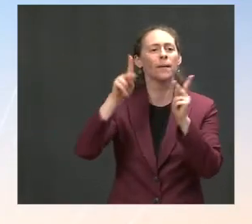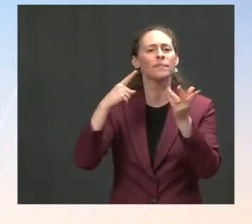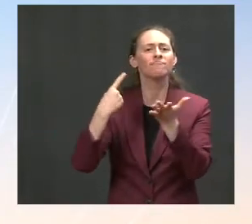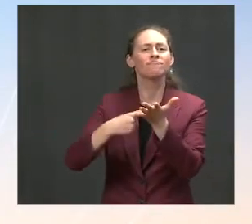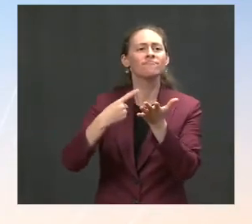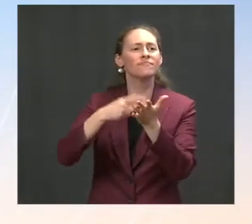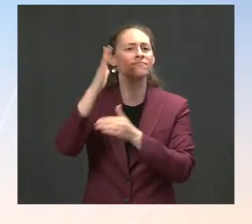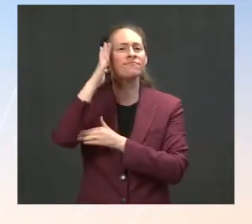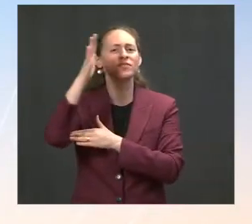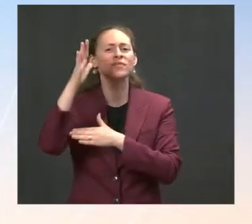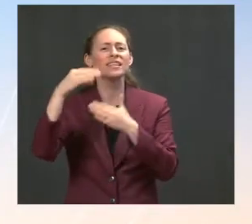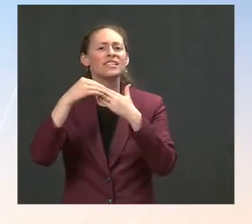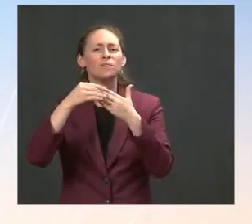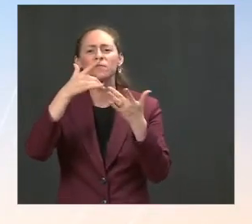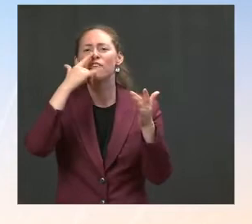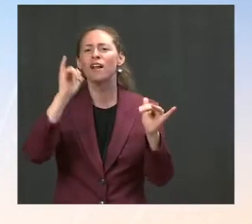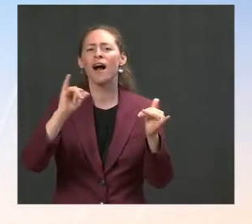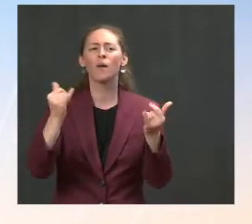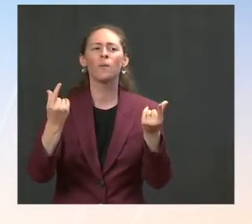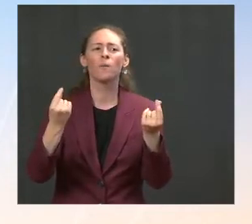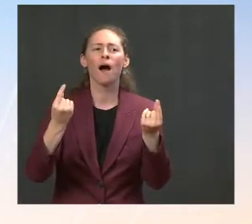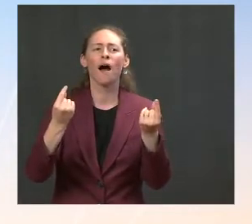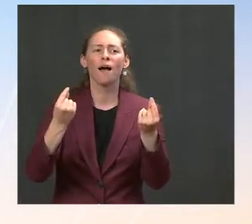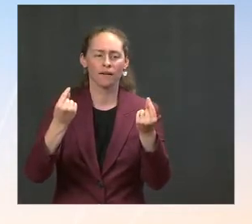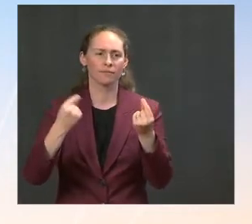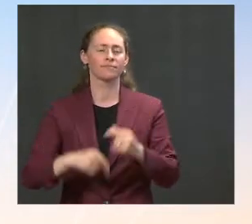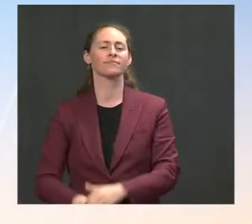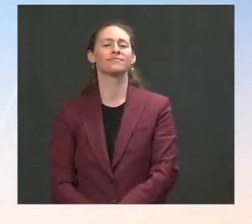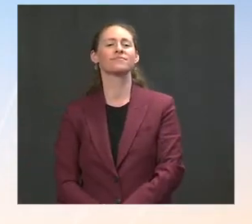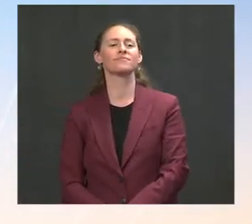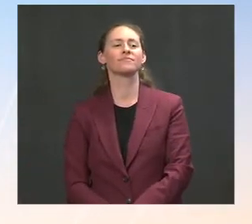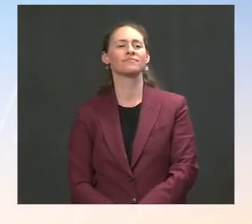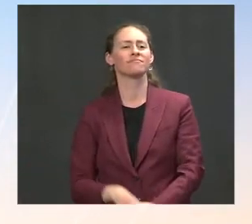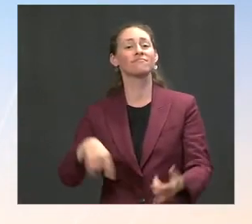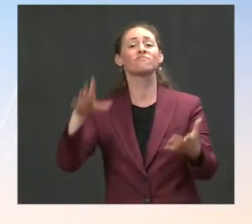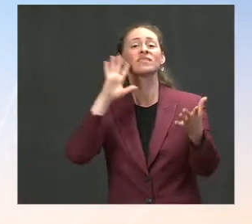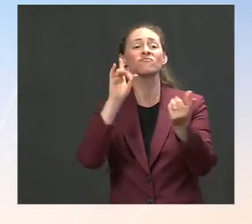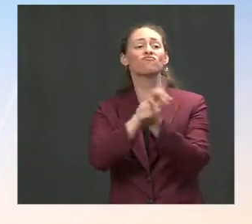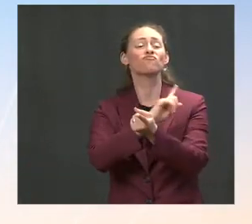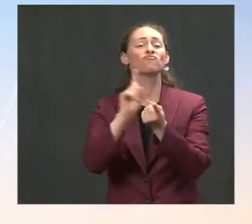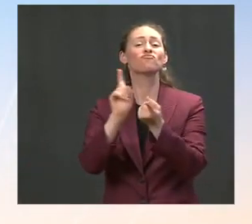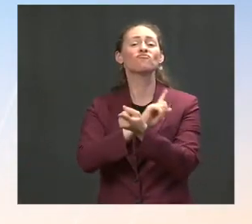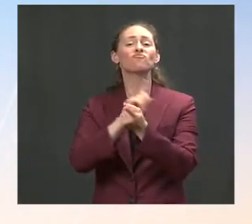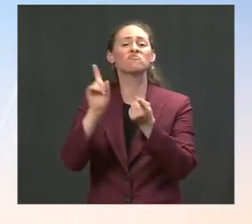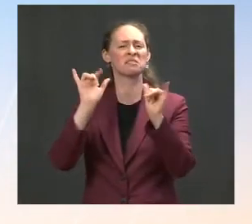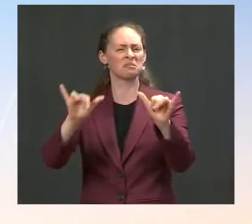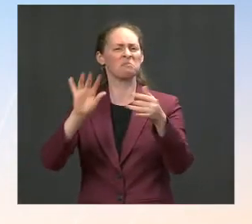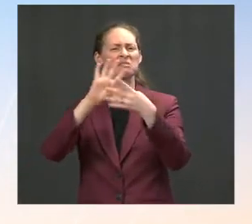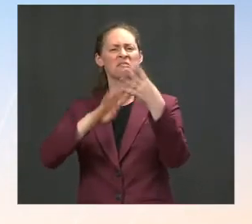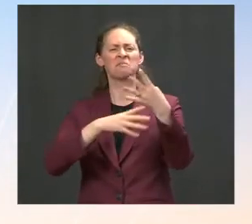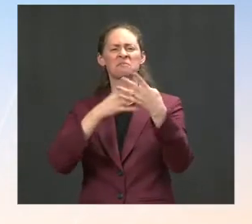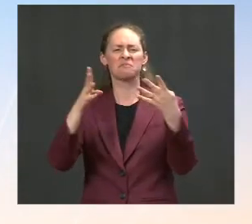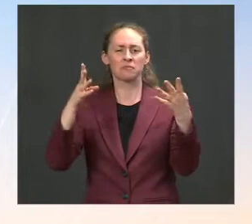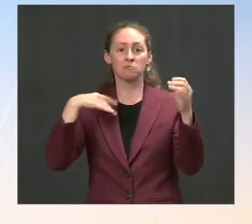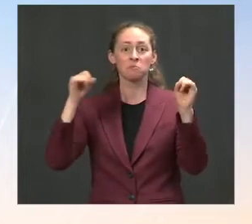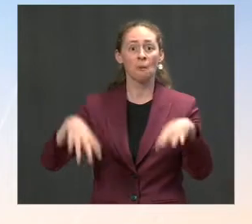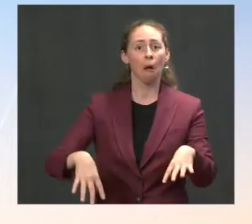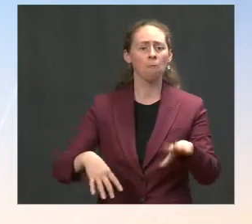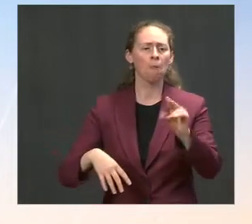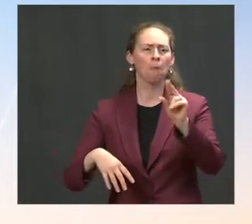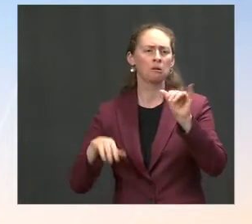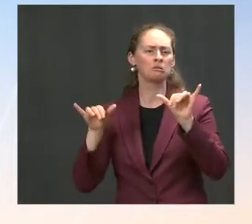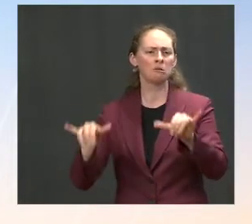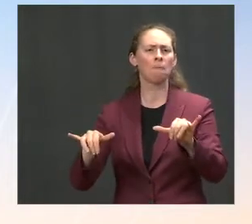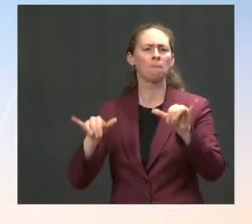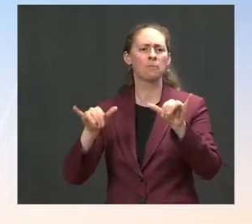leadership. But I expect he'll be engaging as he did at events last week. So nothing has changed about our approach or protocols over the past week or how you've seen him